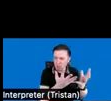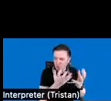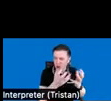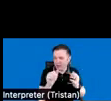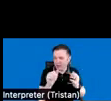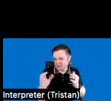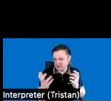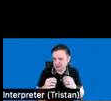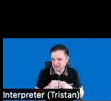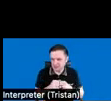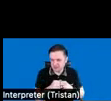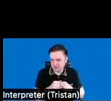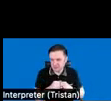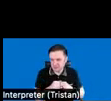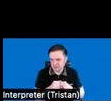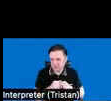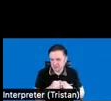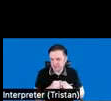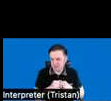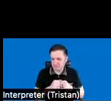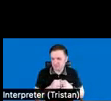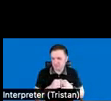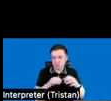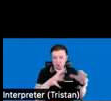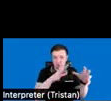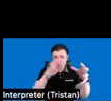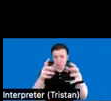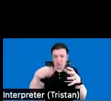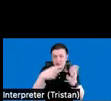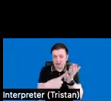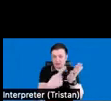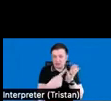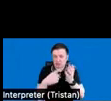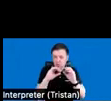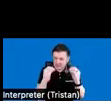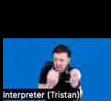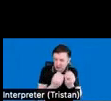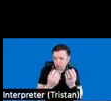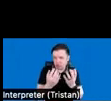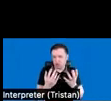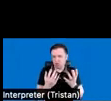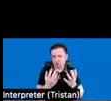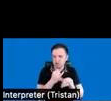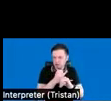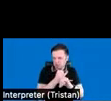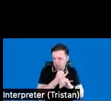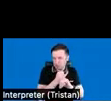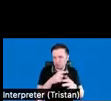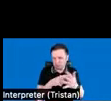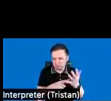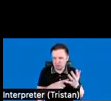and alternative communication. All groups discuss organizational and institutional barriers related to